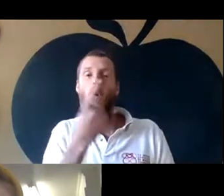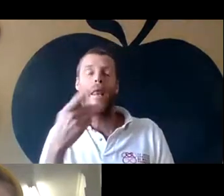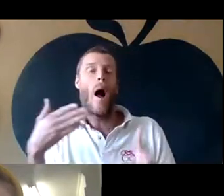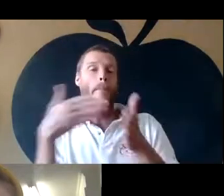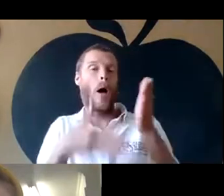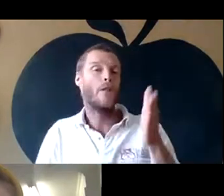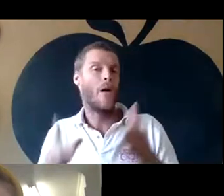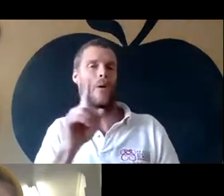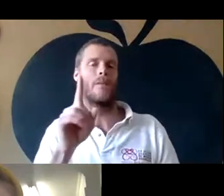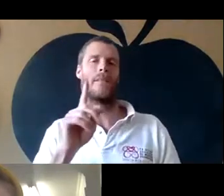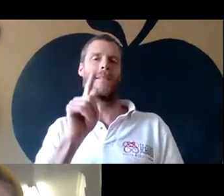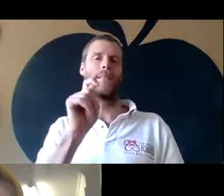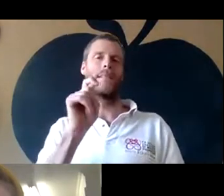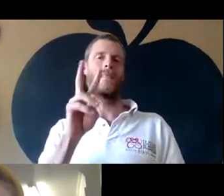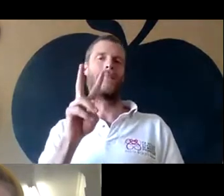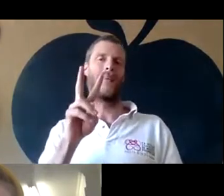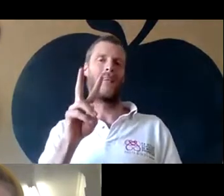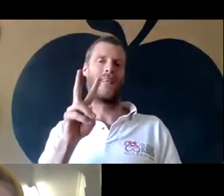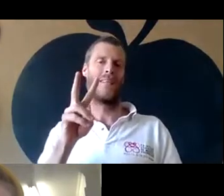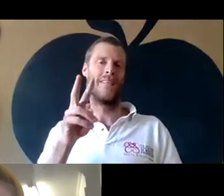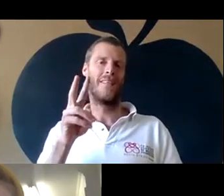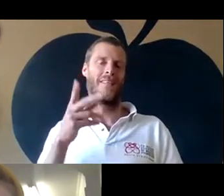Well, yeah, so up to now, the